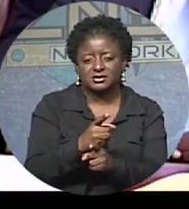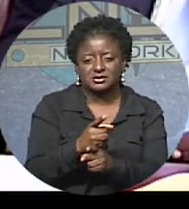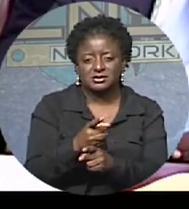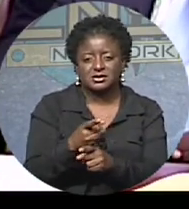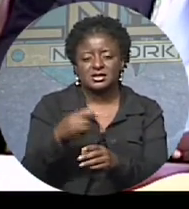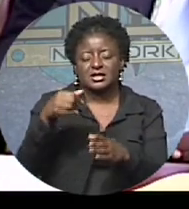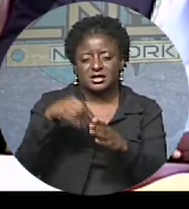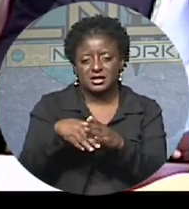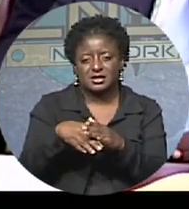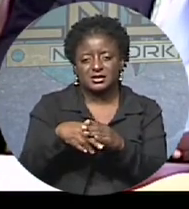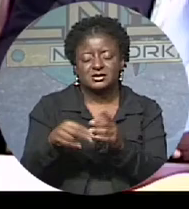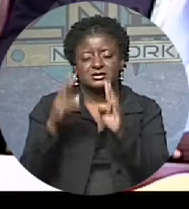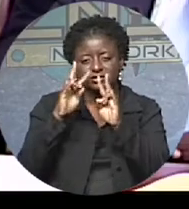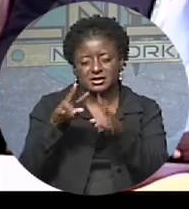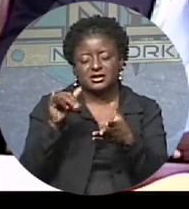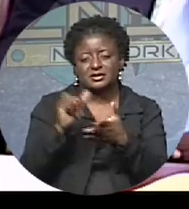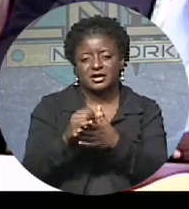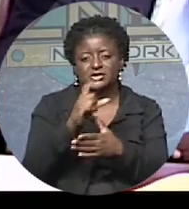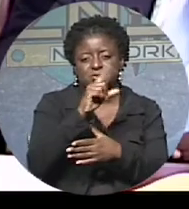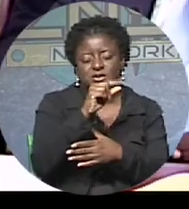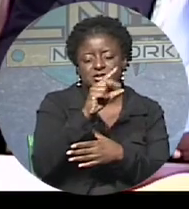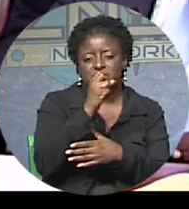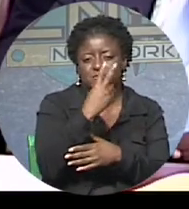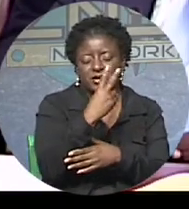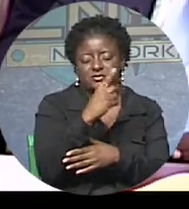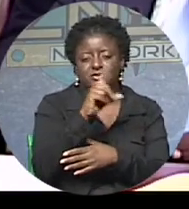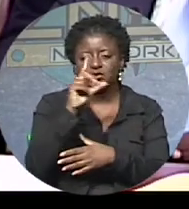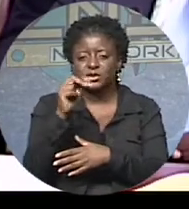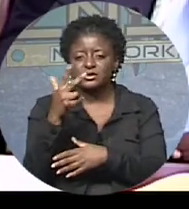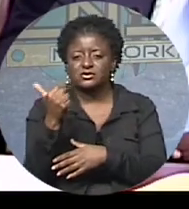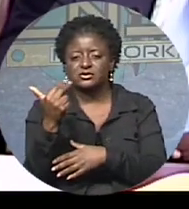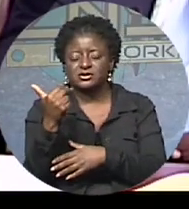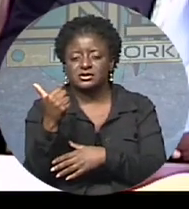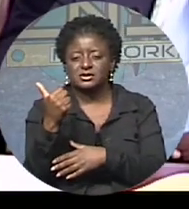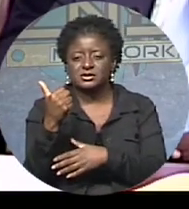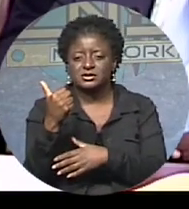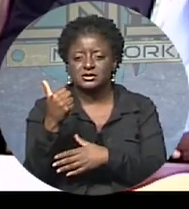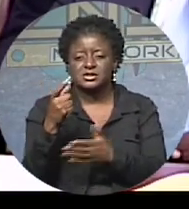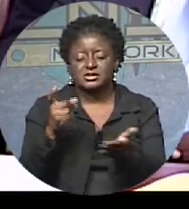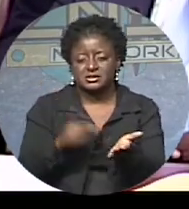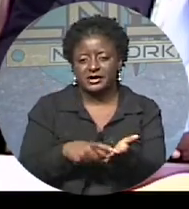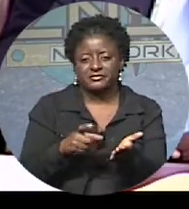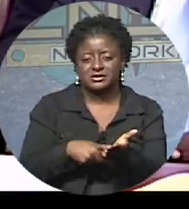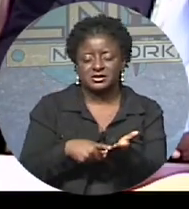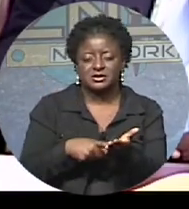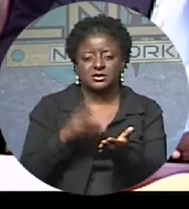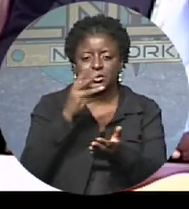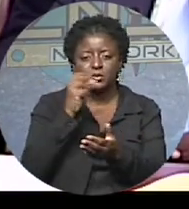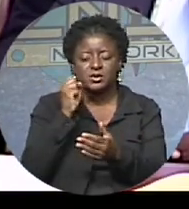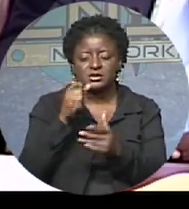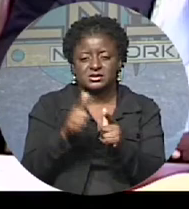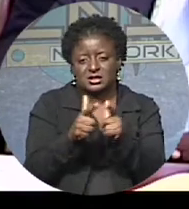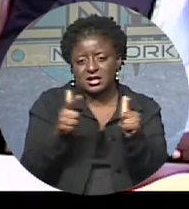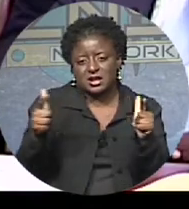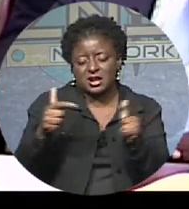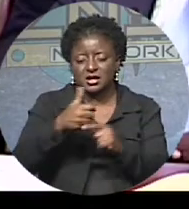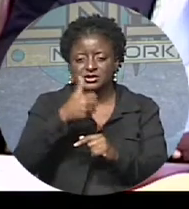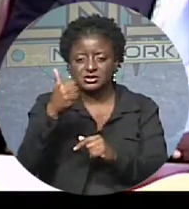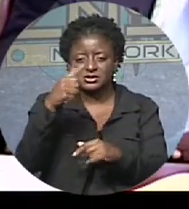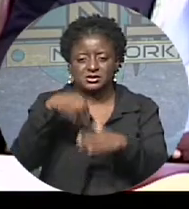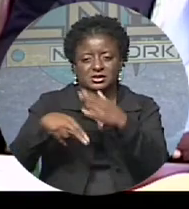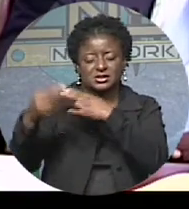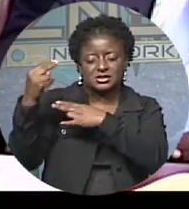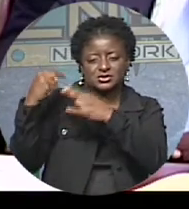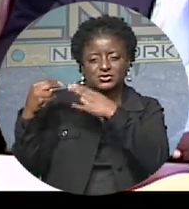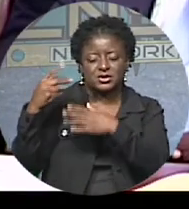the 2012-2013 deficit was the largest in history. What the Honourable Member omitted